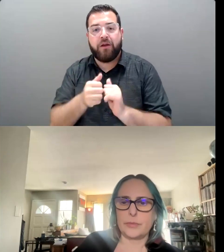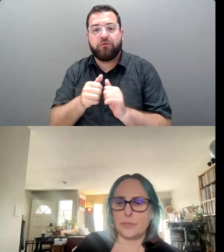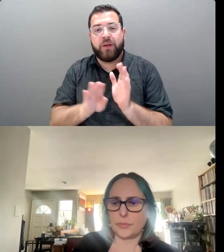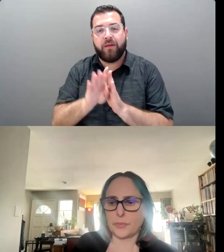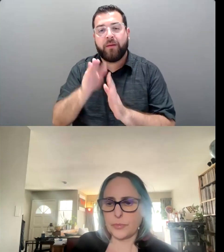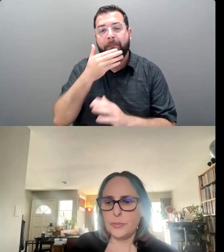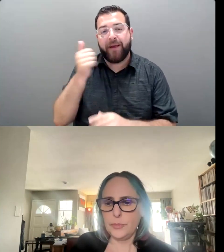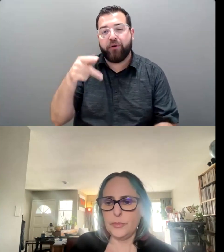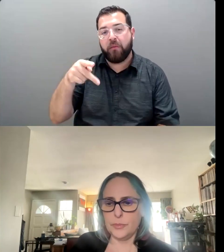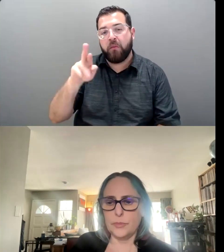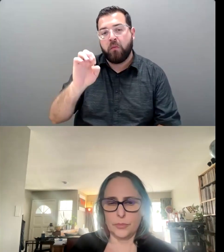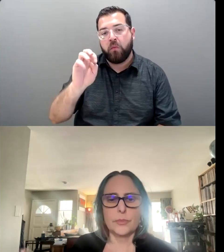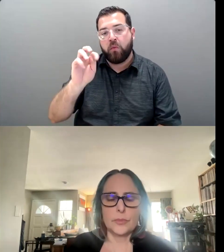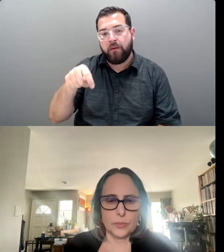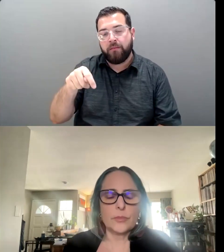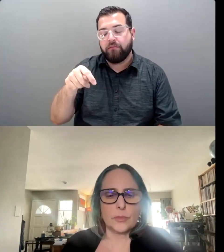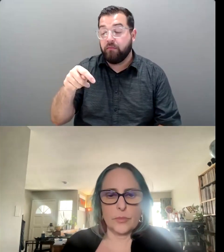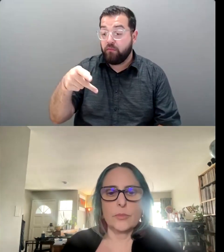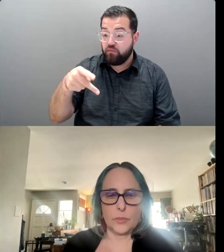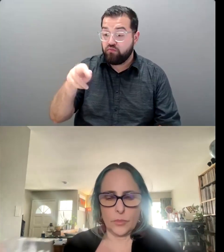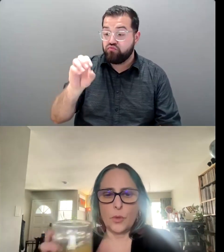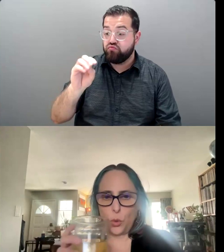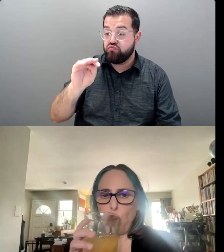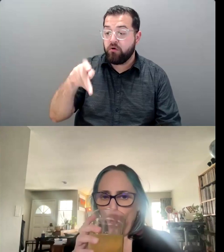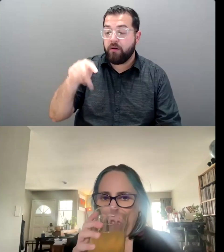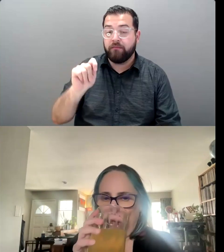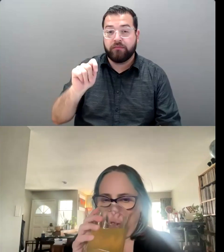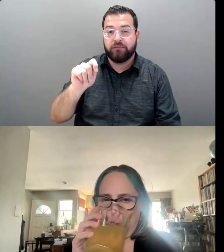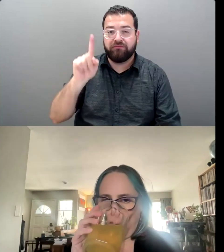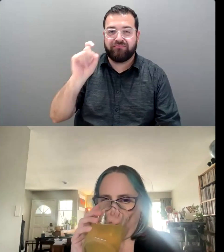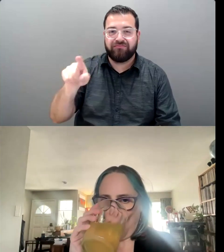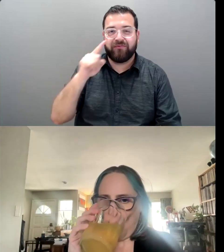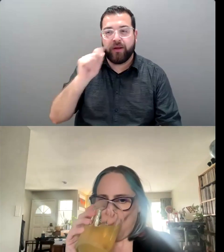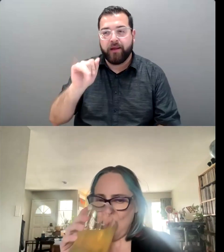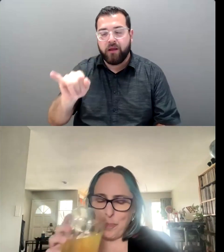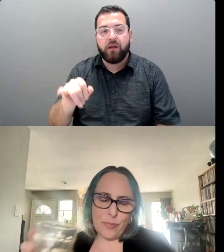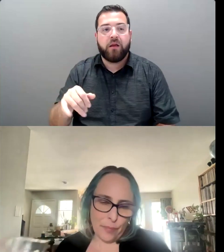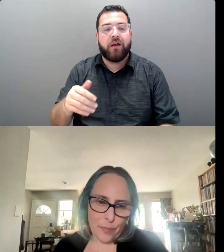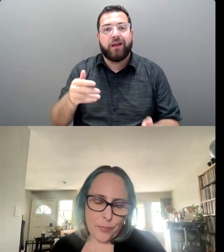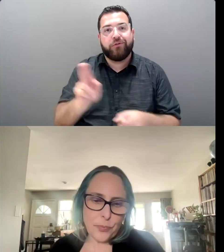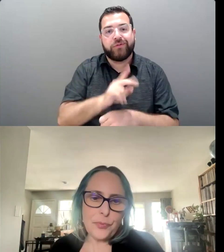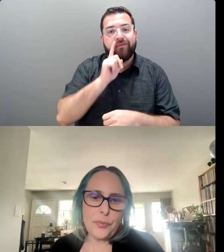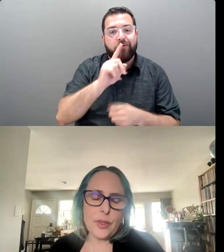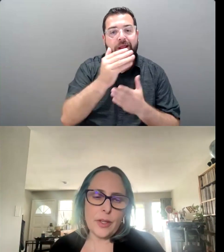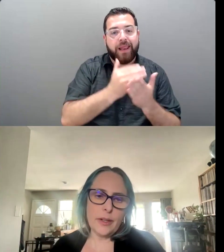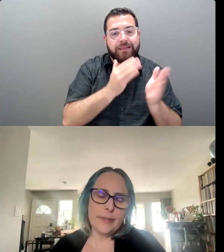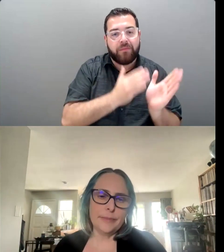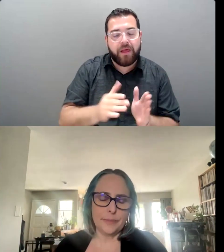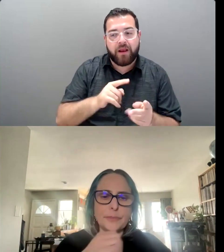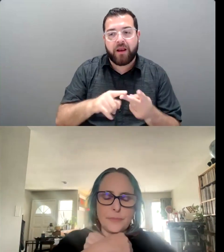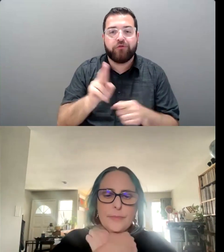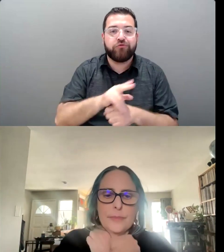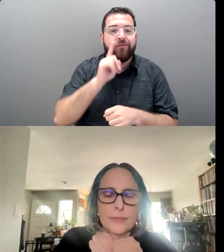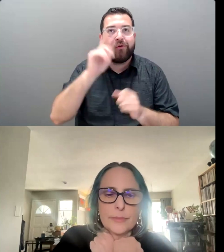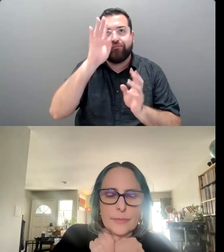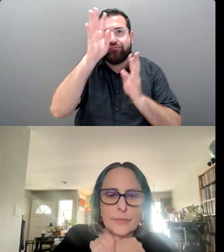it a little bit for lesson planning I wanted to get some ideas for something to share with someone. So I've used it,